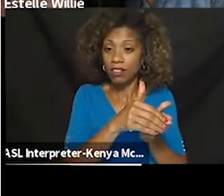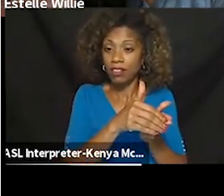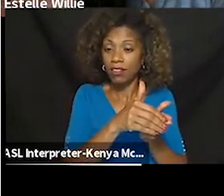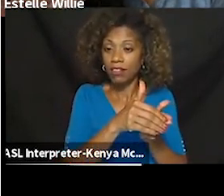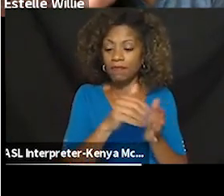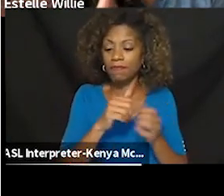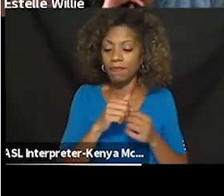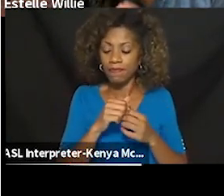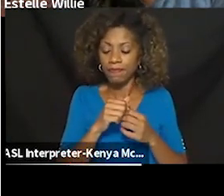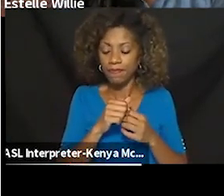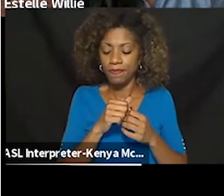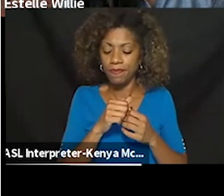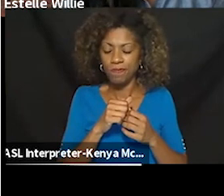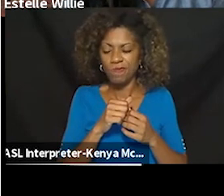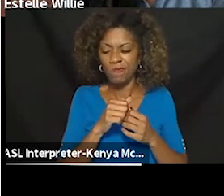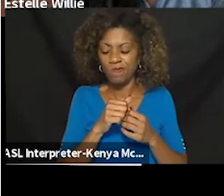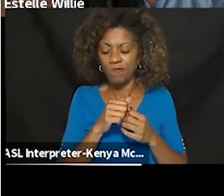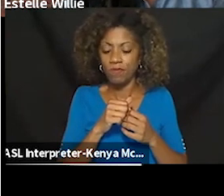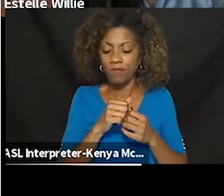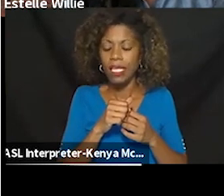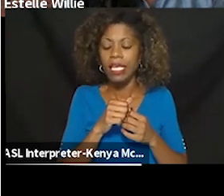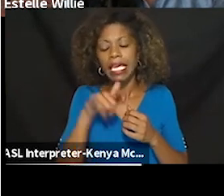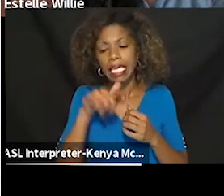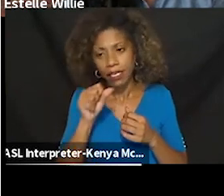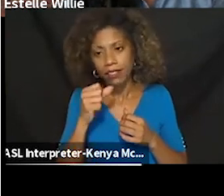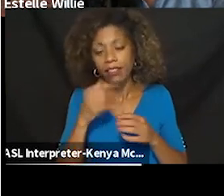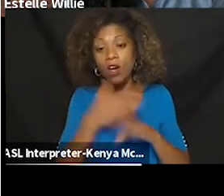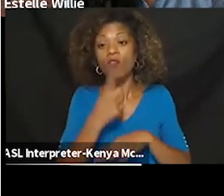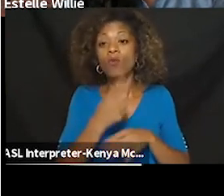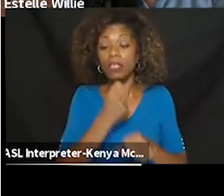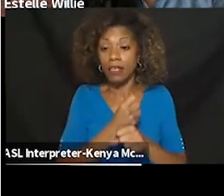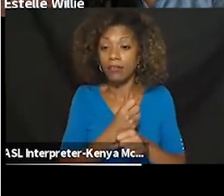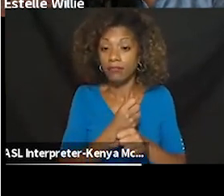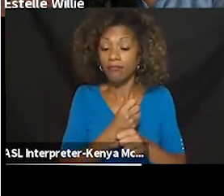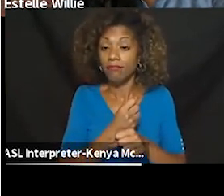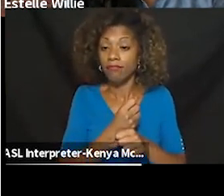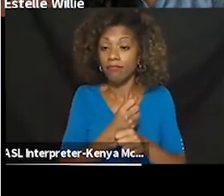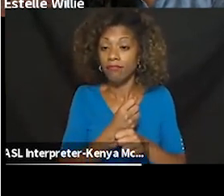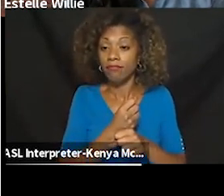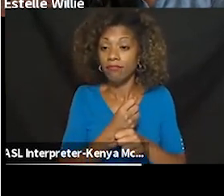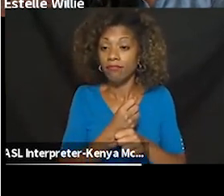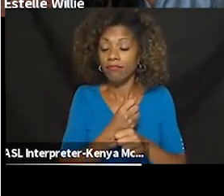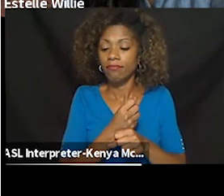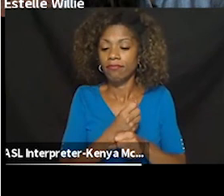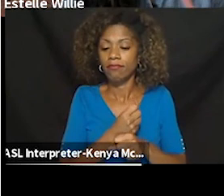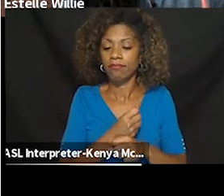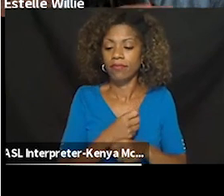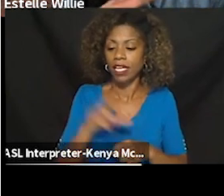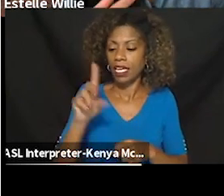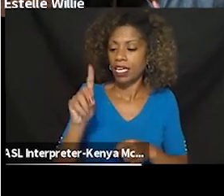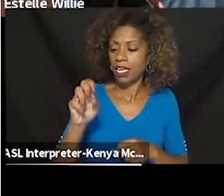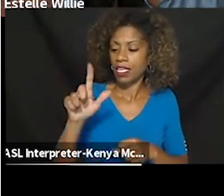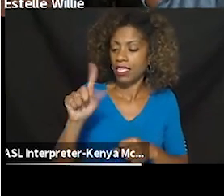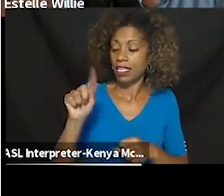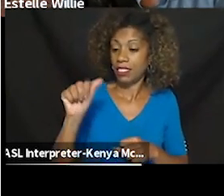Even though it's been over a year, even though, the Delta variant means that